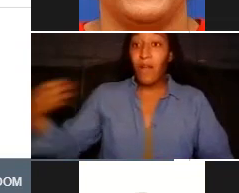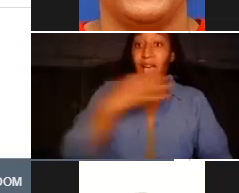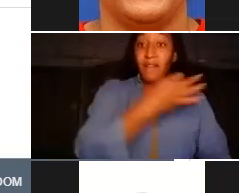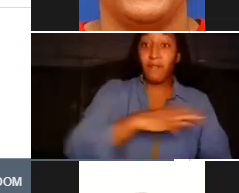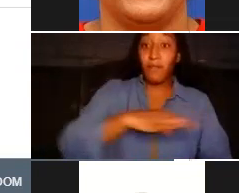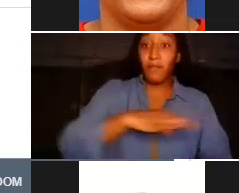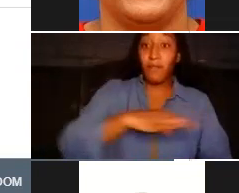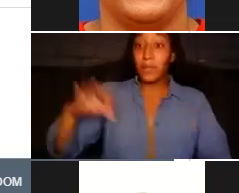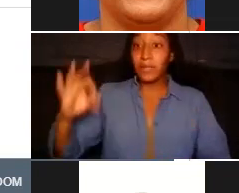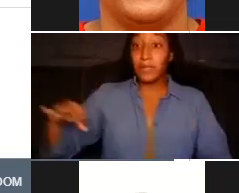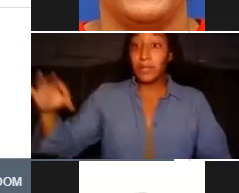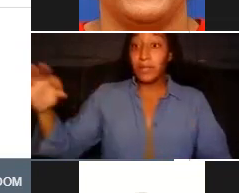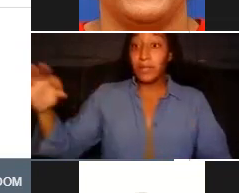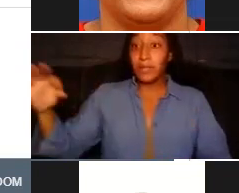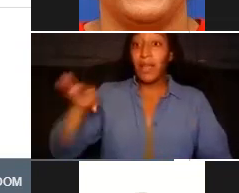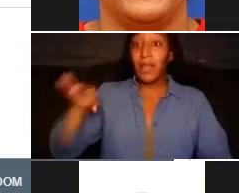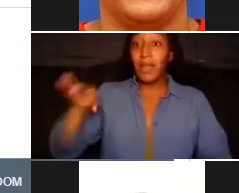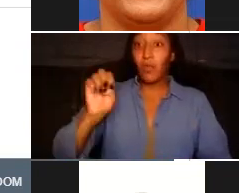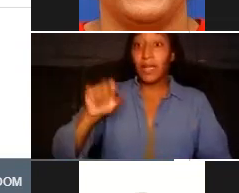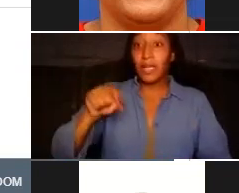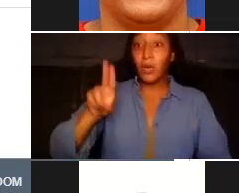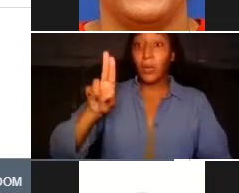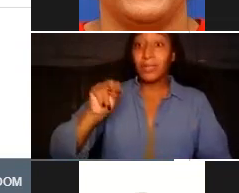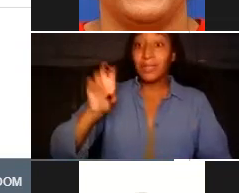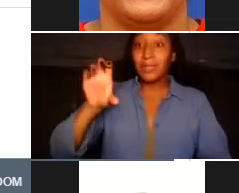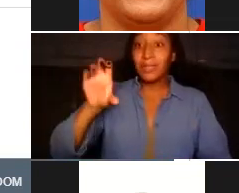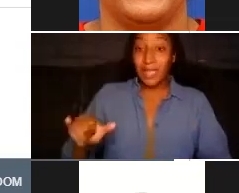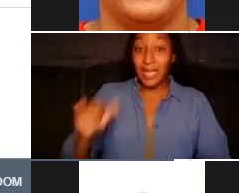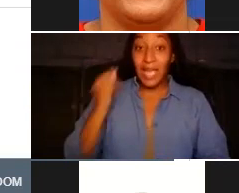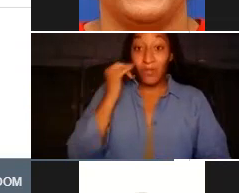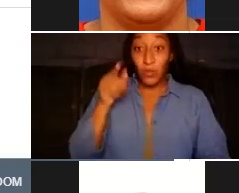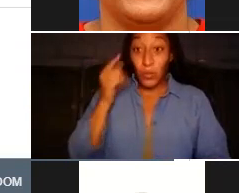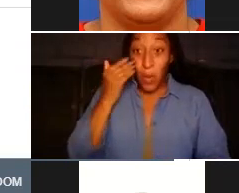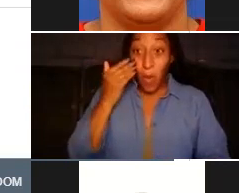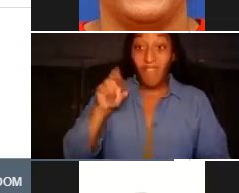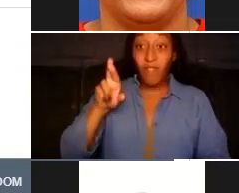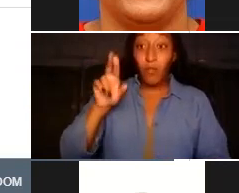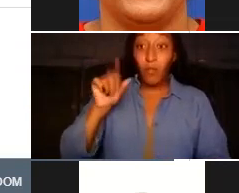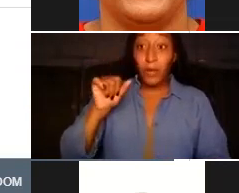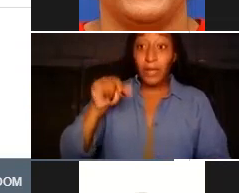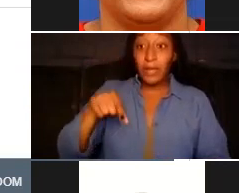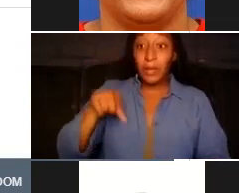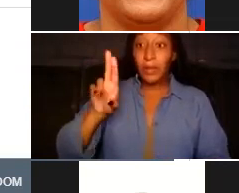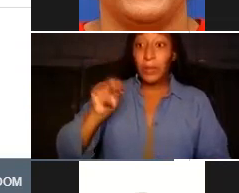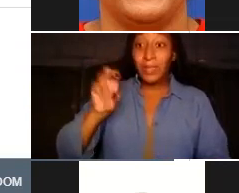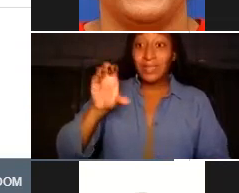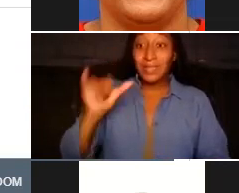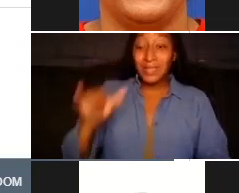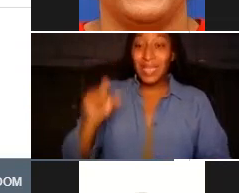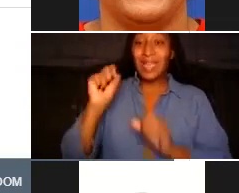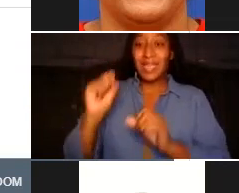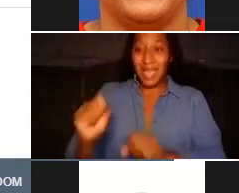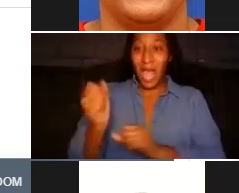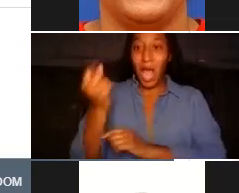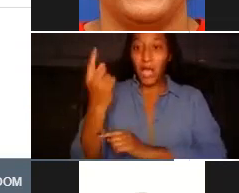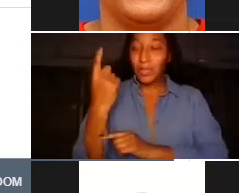Don't forget, that also means that their units are inverse, because Hertz is measured